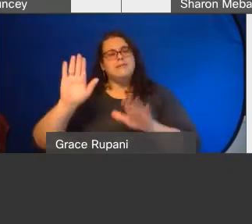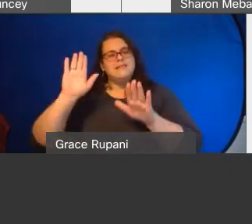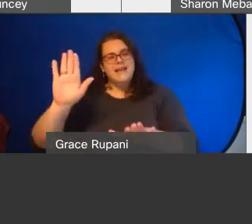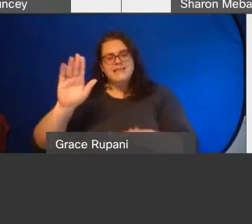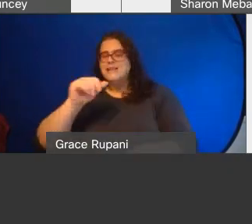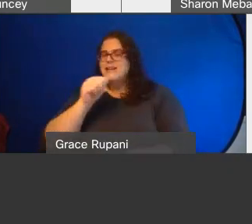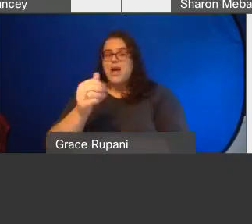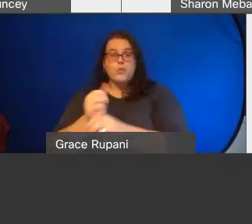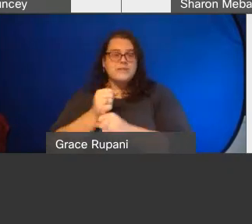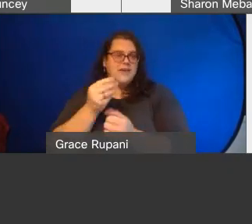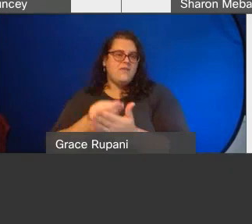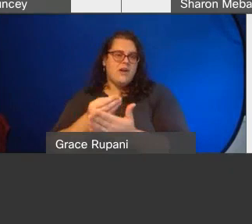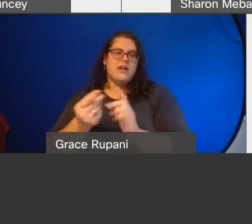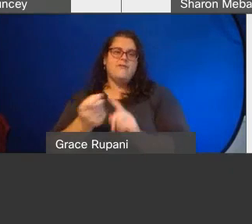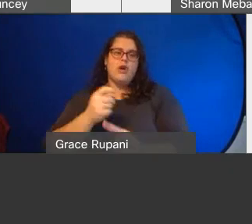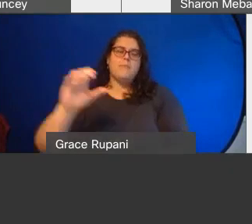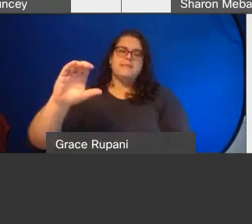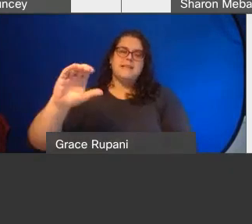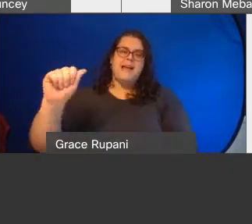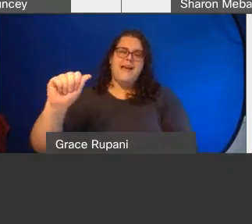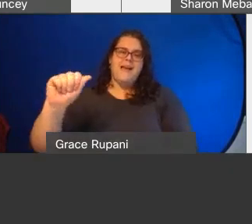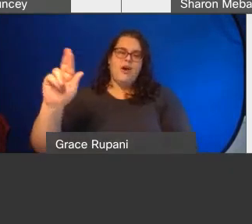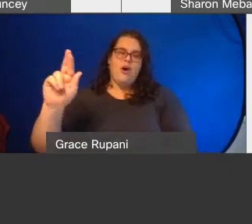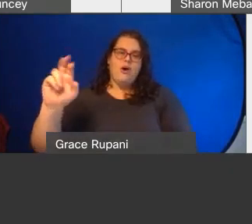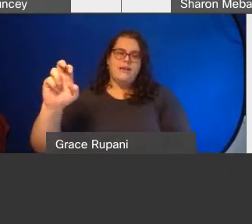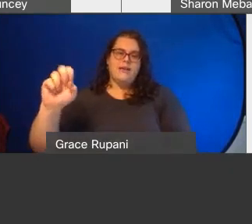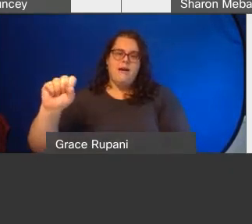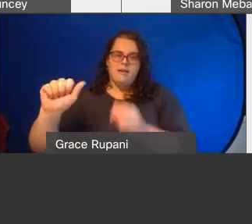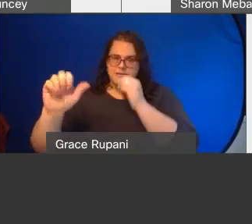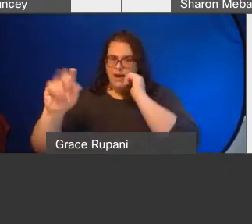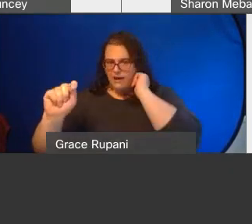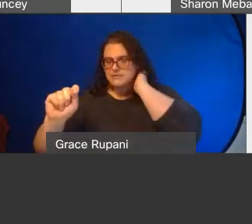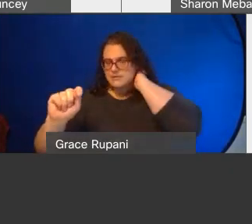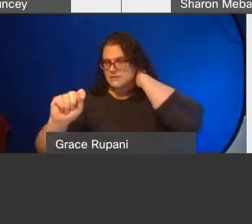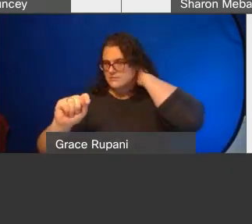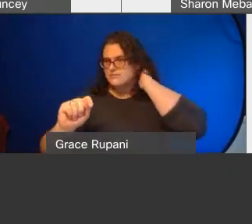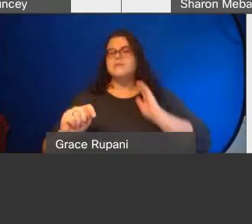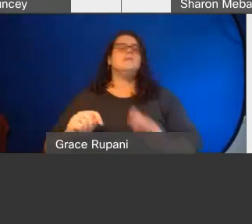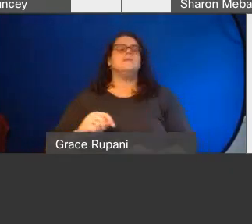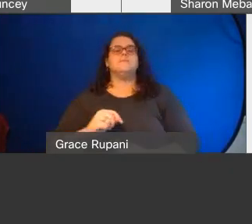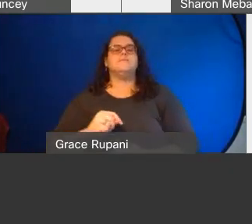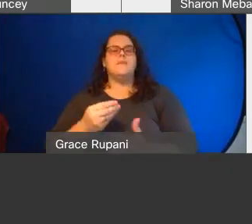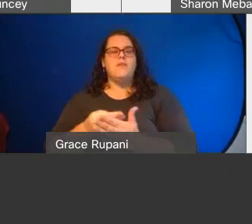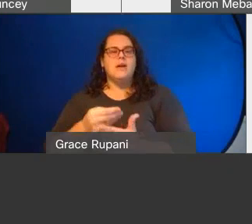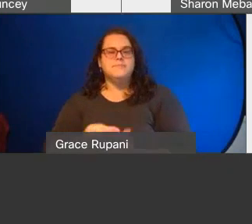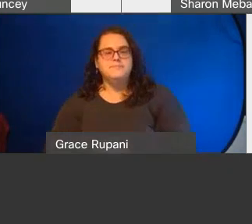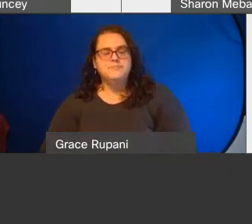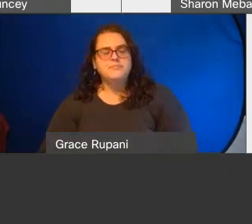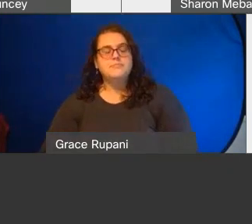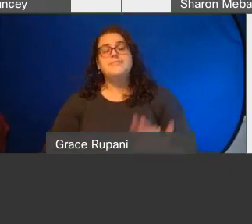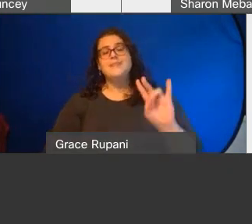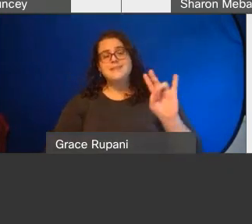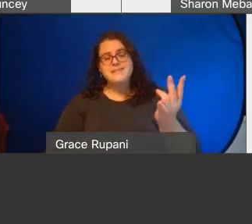CARES Act Provider Relief Fund. And 7, provider must attest to not having received revenue